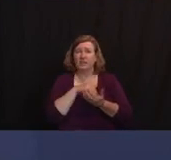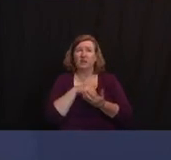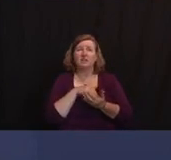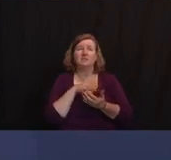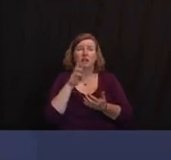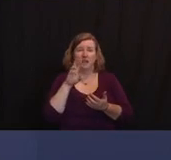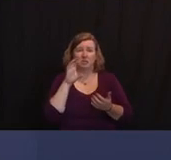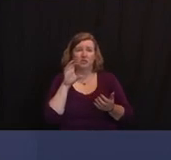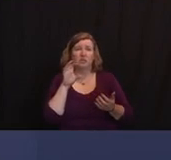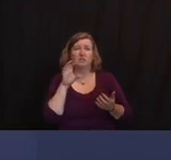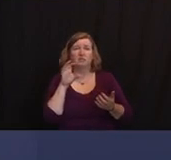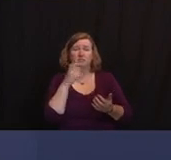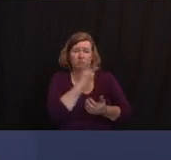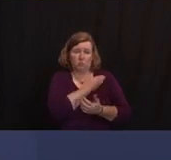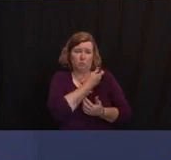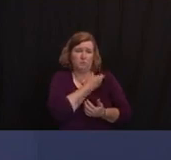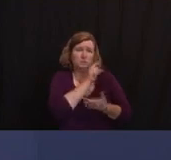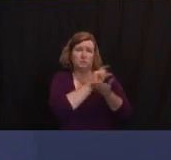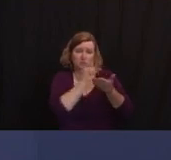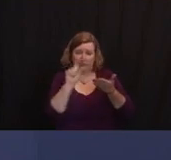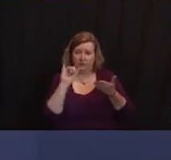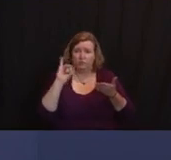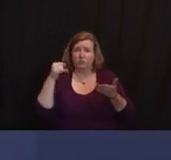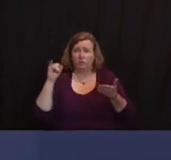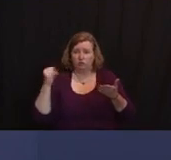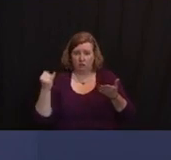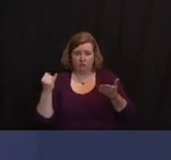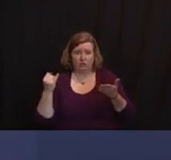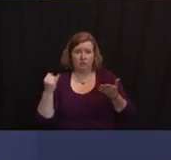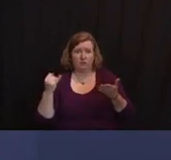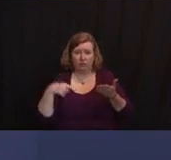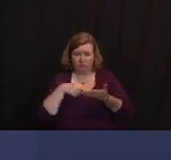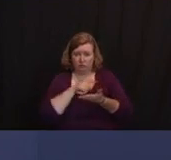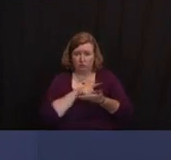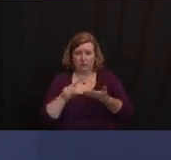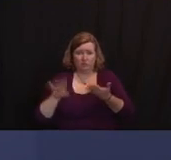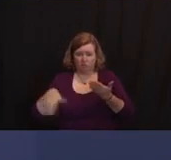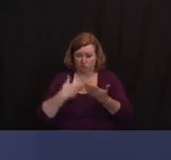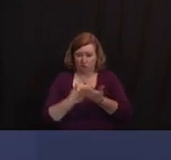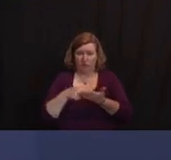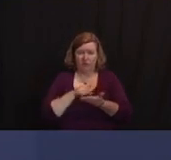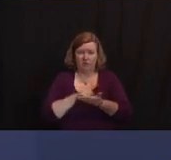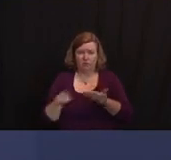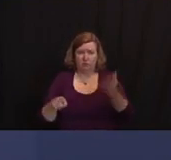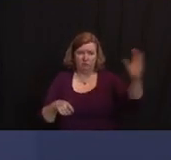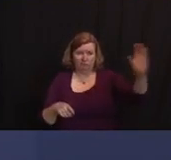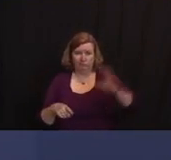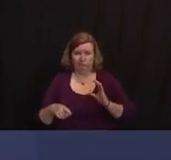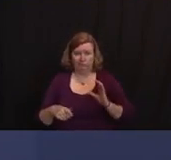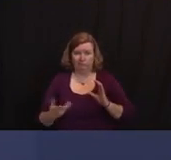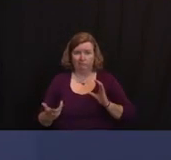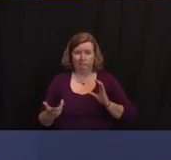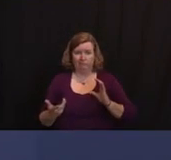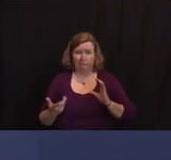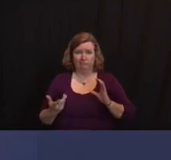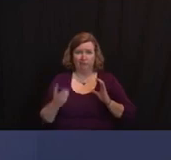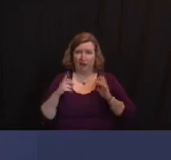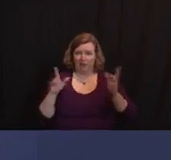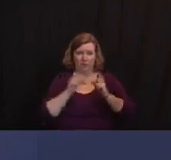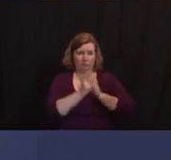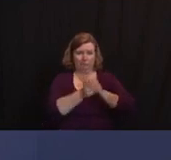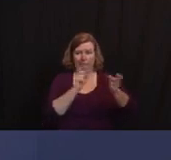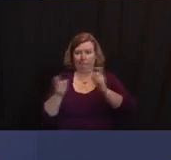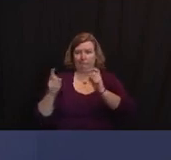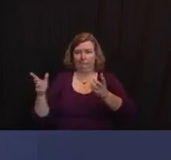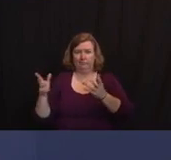15,600 doses of J&J. So not all of them are immediately appointed. In other words, I haven't made all